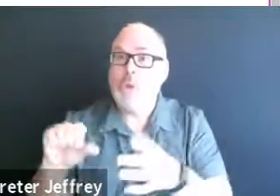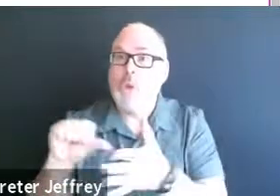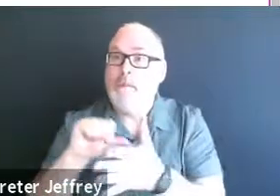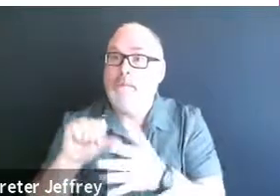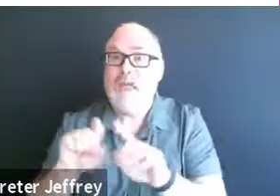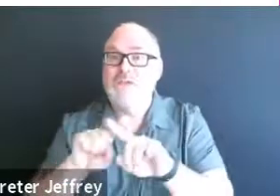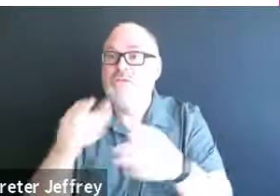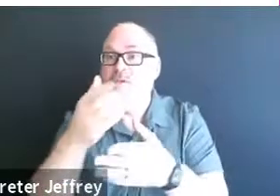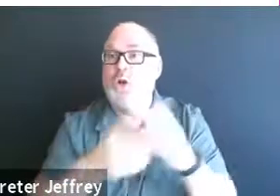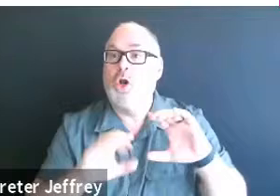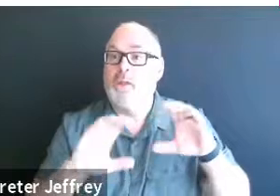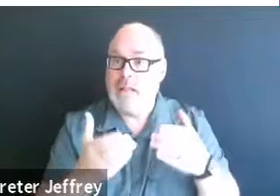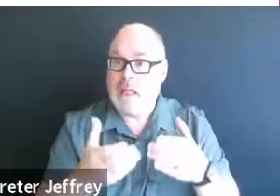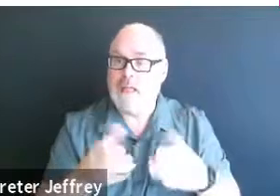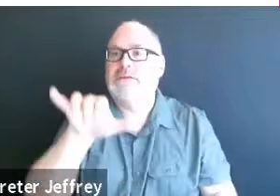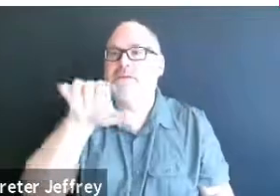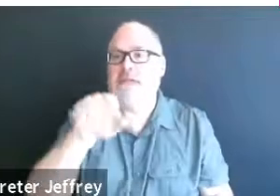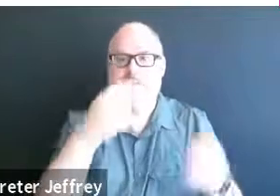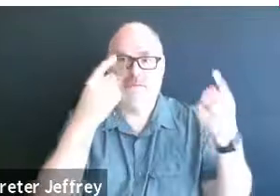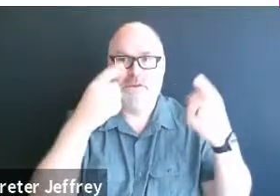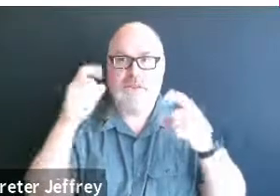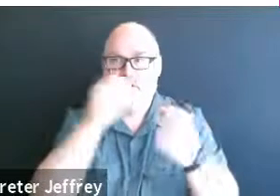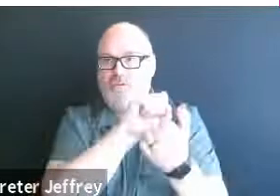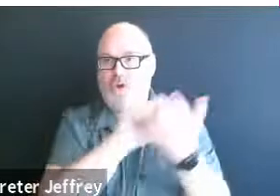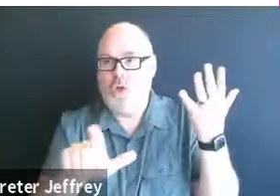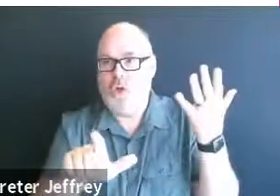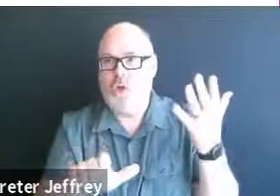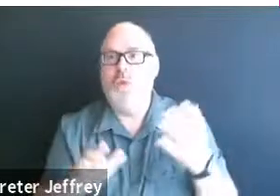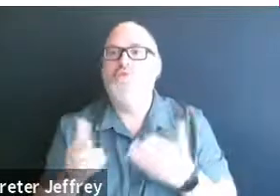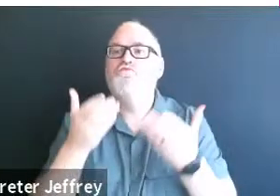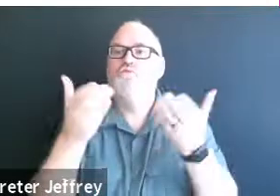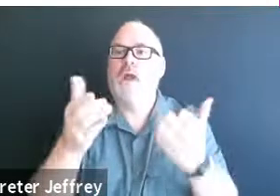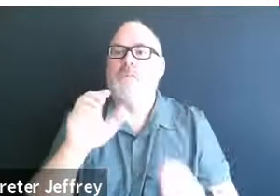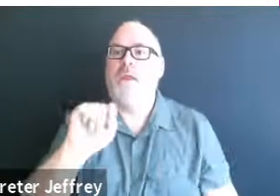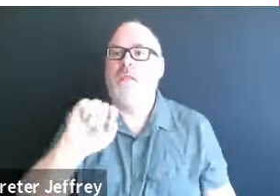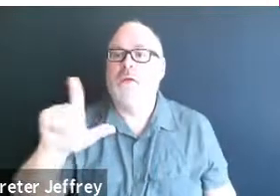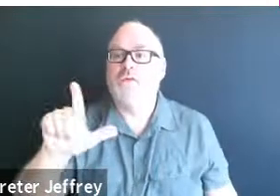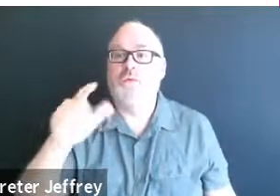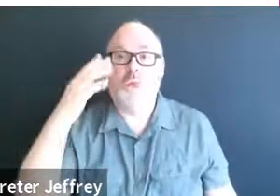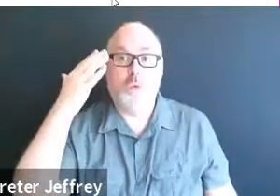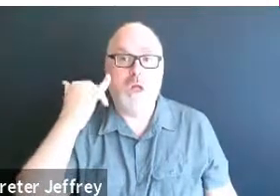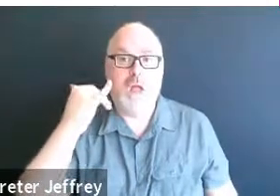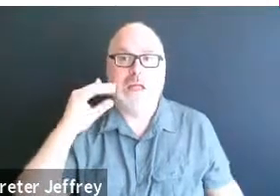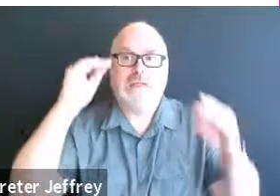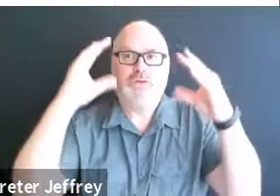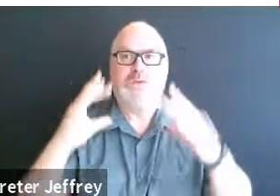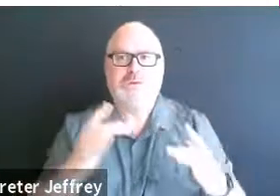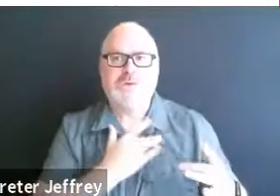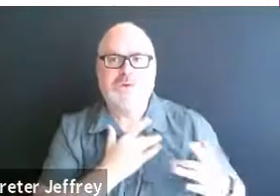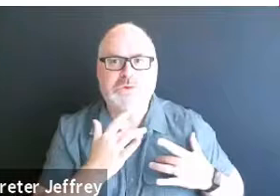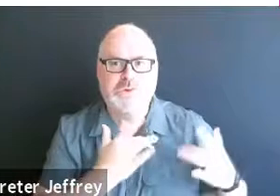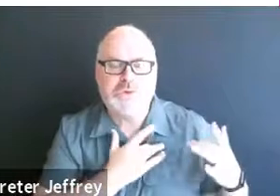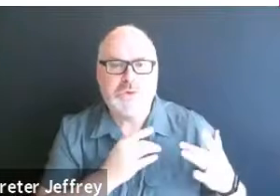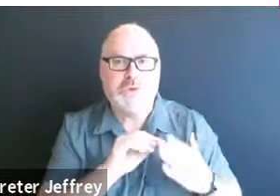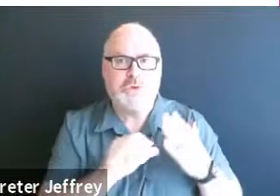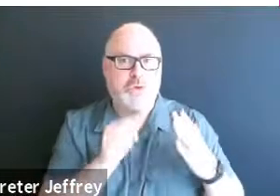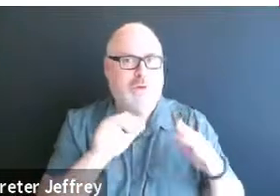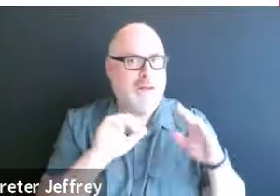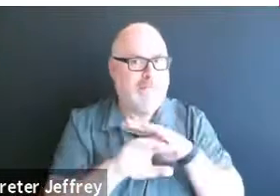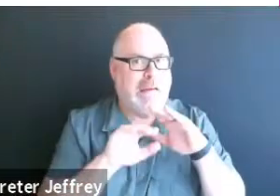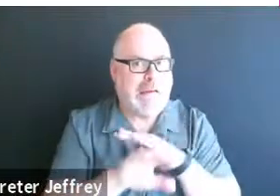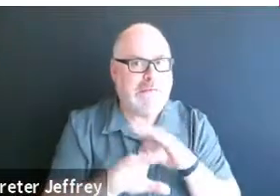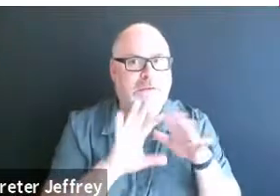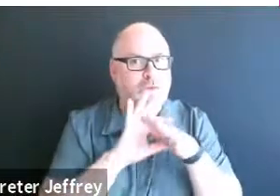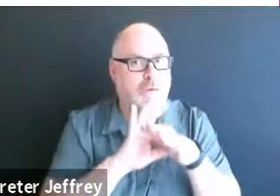part of the course? Yes. We really recommend this tool, especially if instructors are worried if students don't have access to any